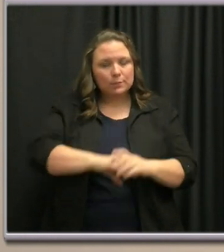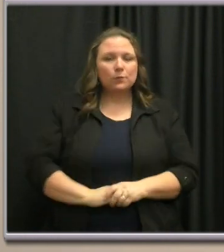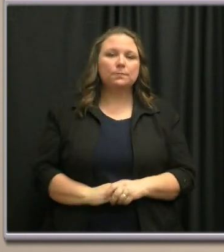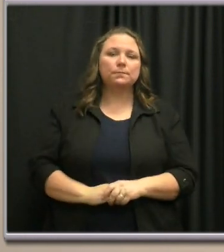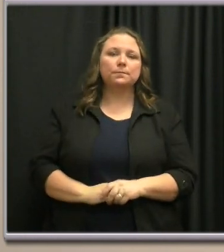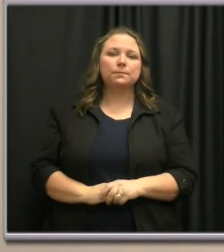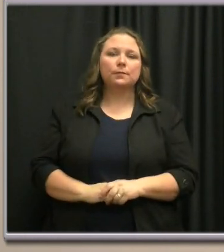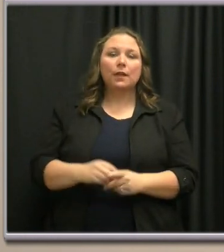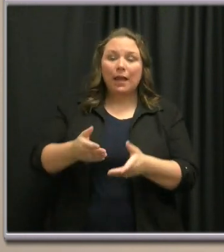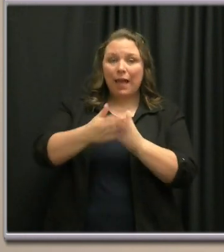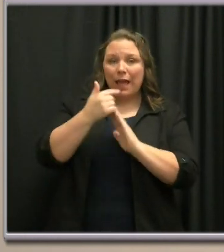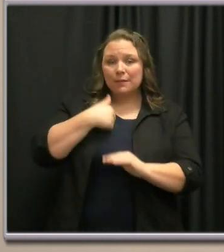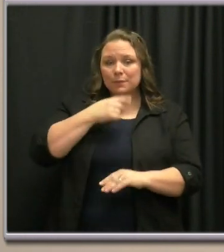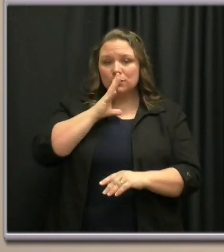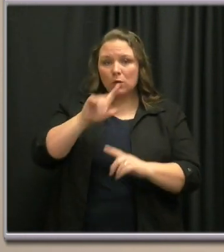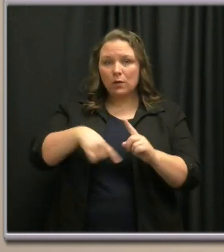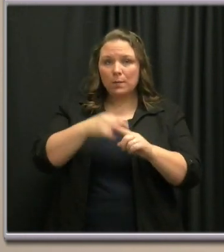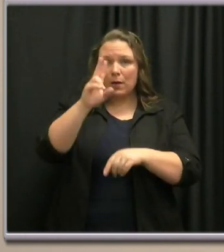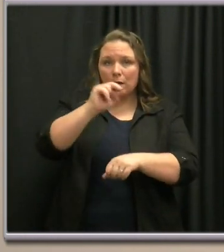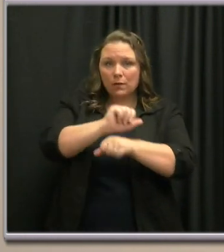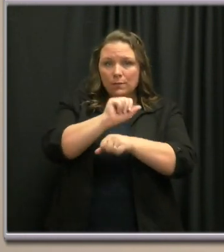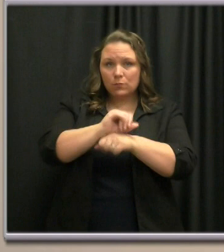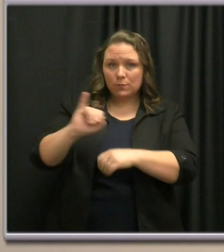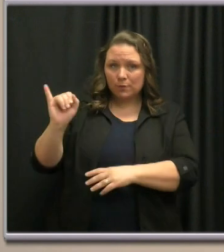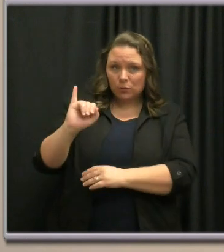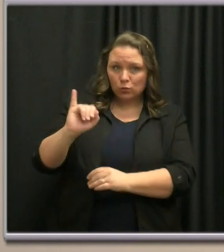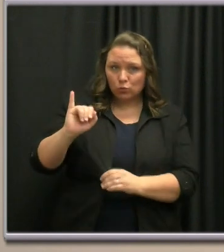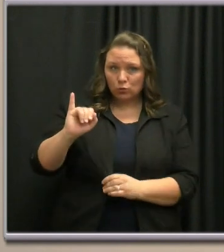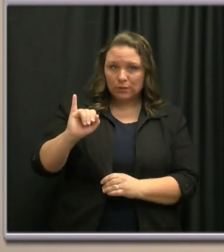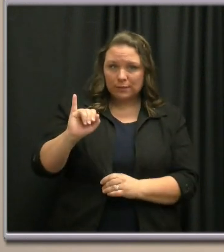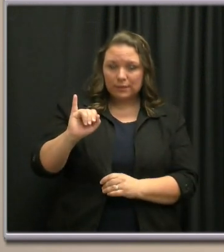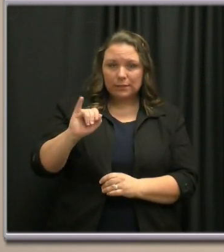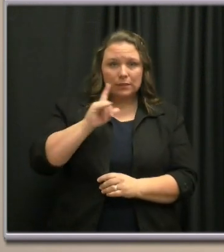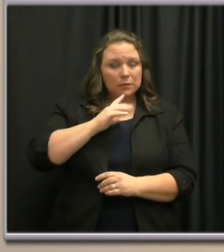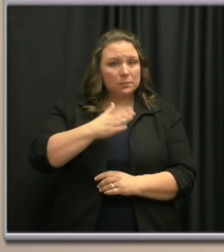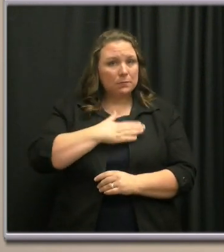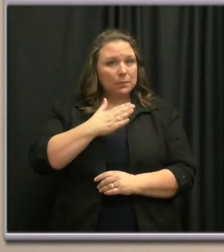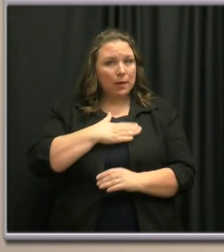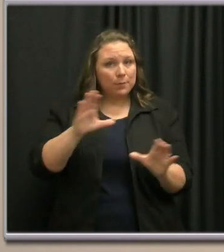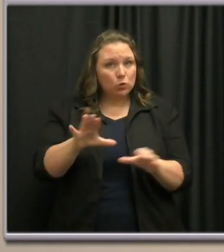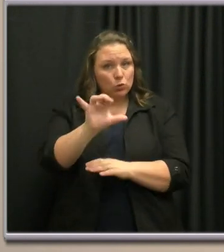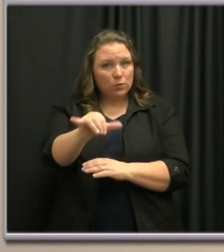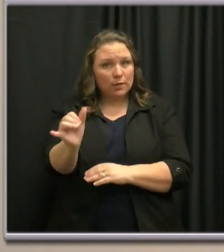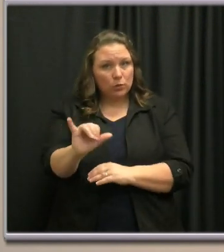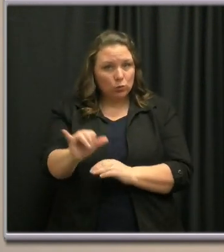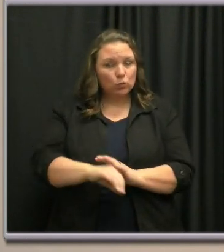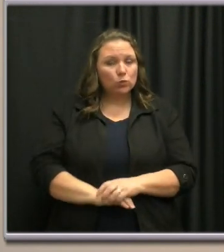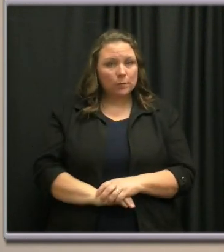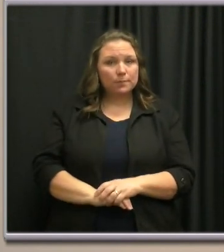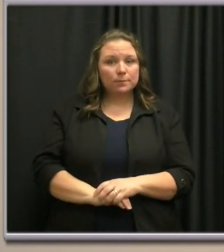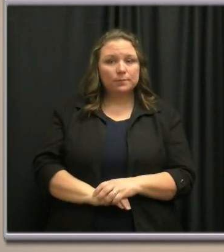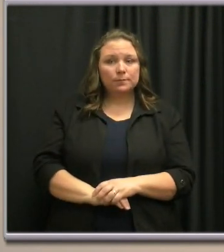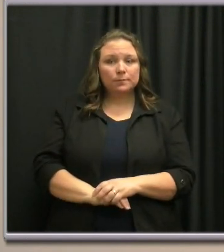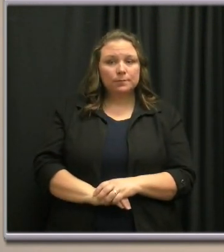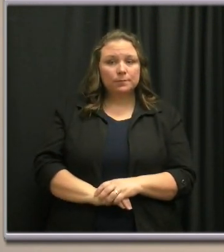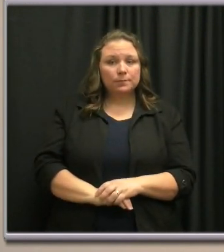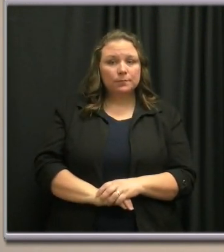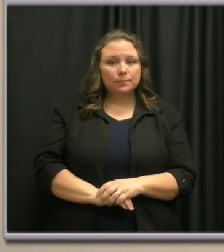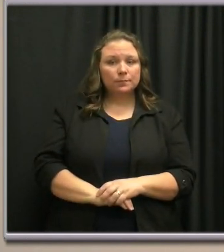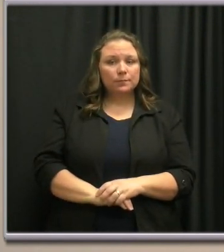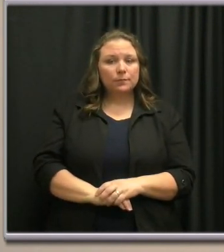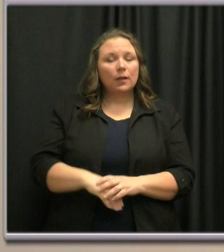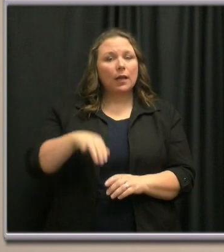about unemployment insurance, and I'm happy to do that. It's a lifeline for so